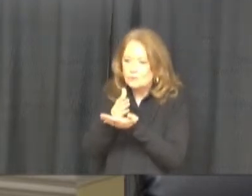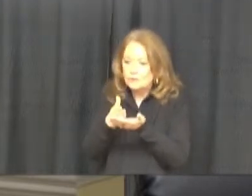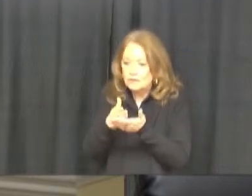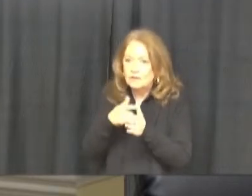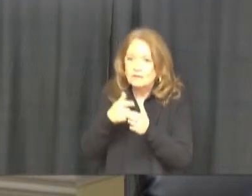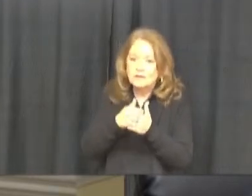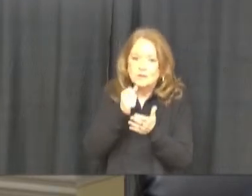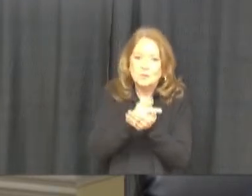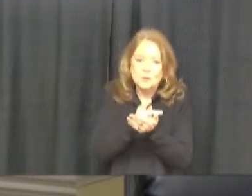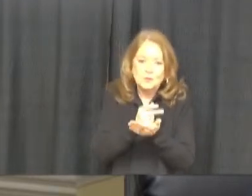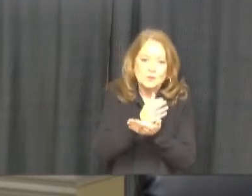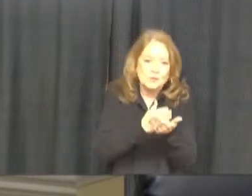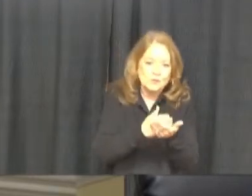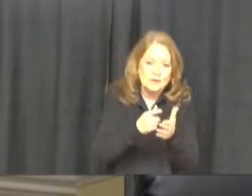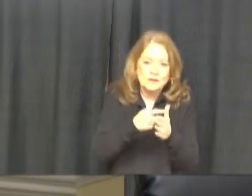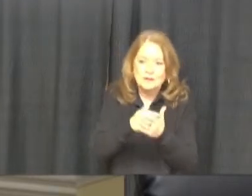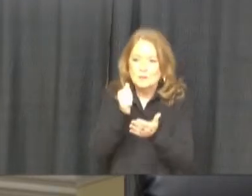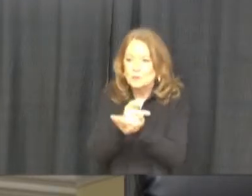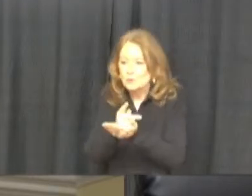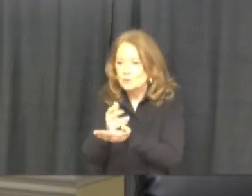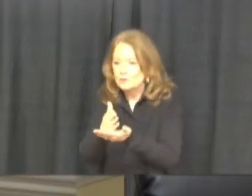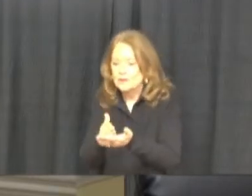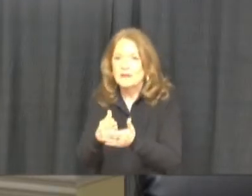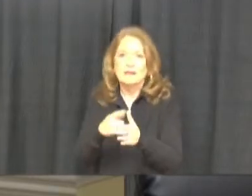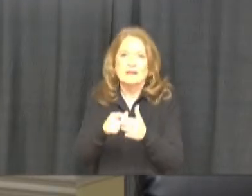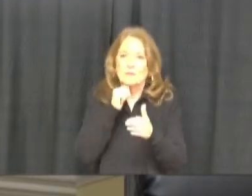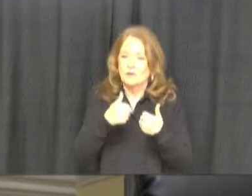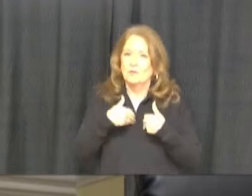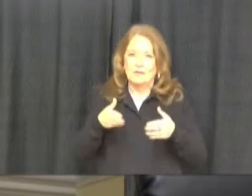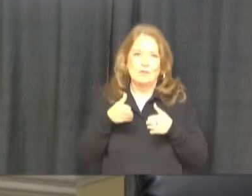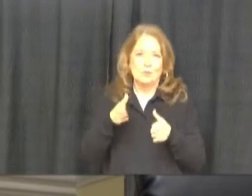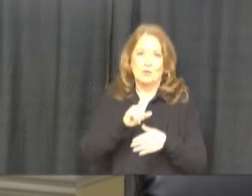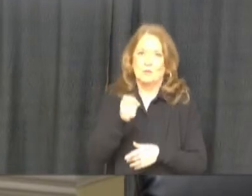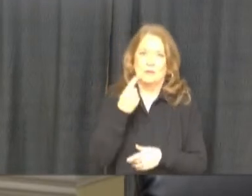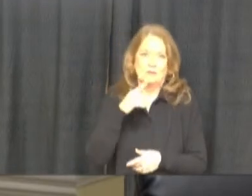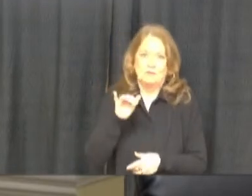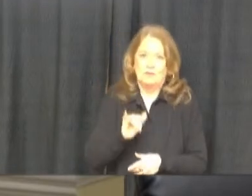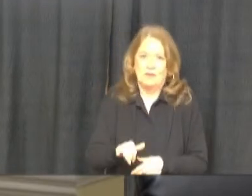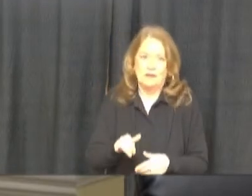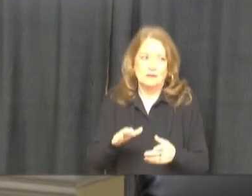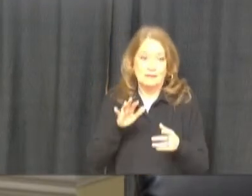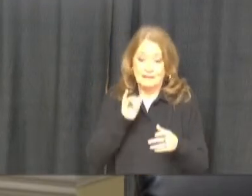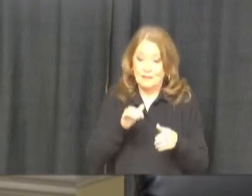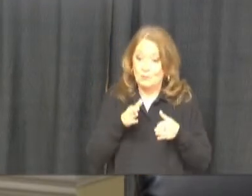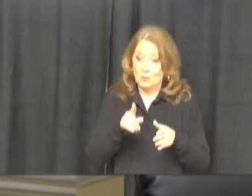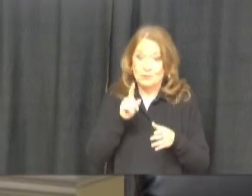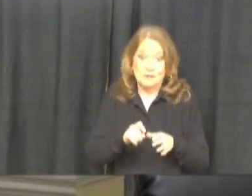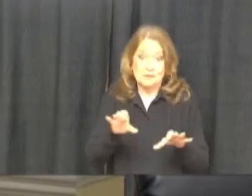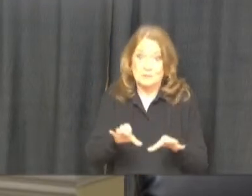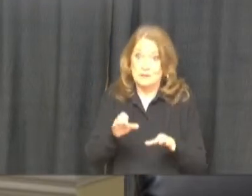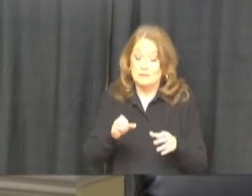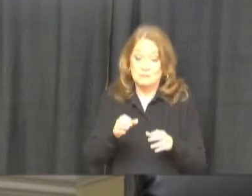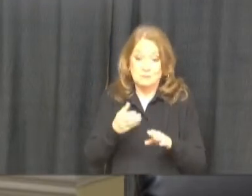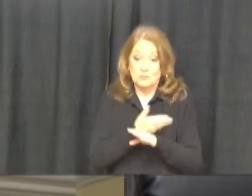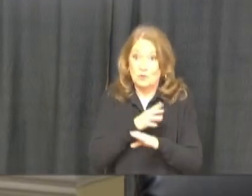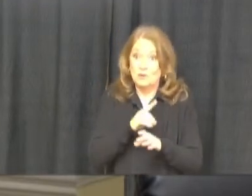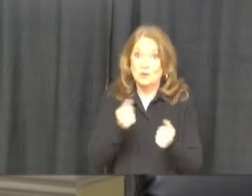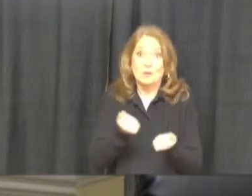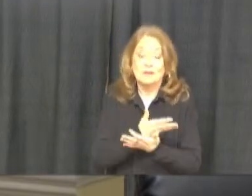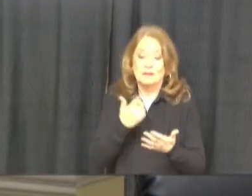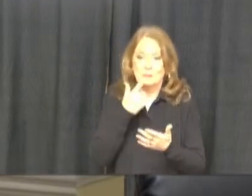been. I mean, this road should be widened because it needs to be redone before we do anything because it backs up into a very